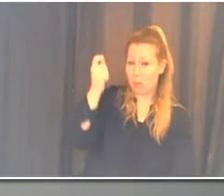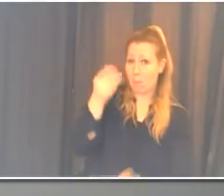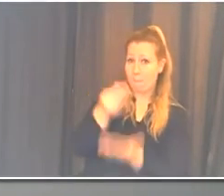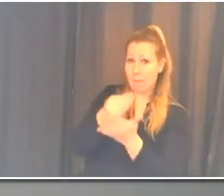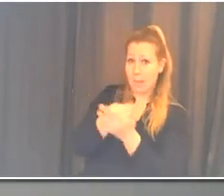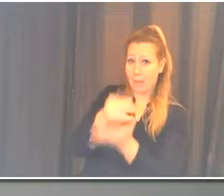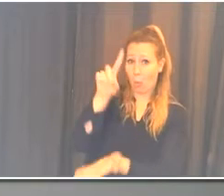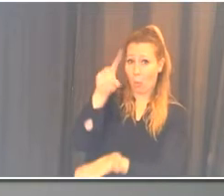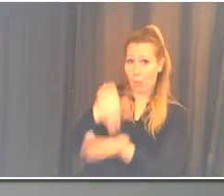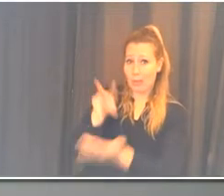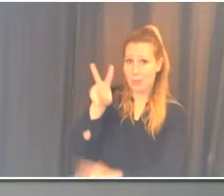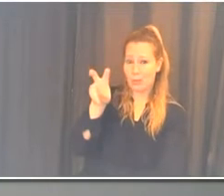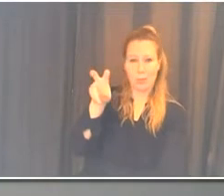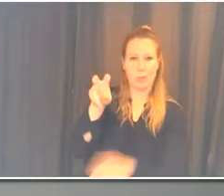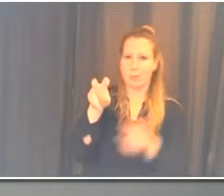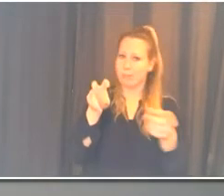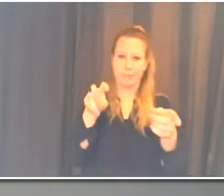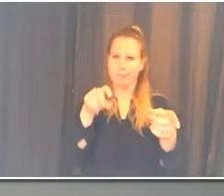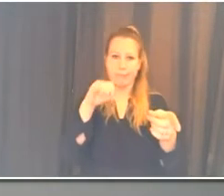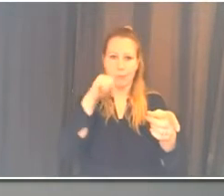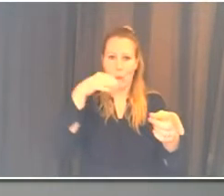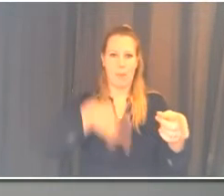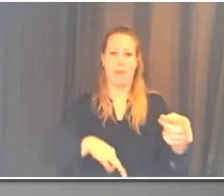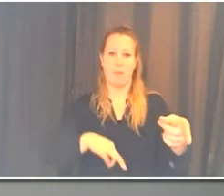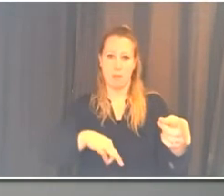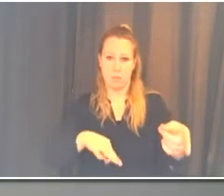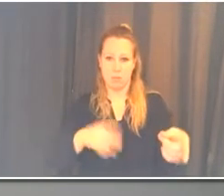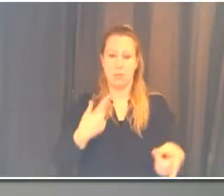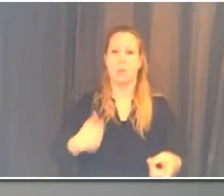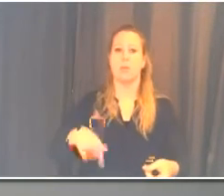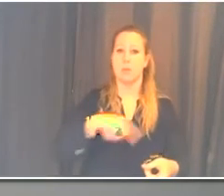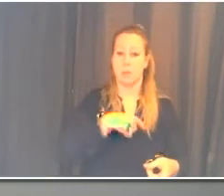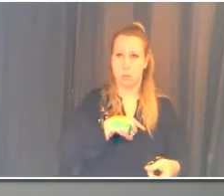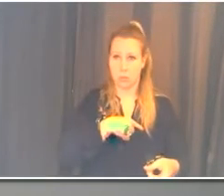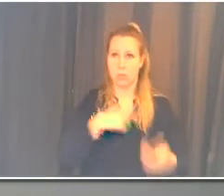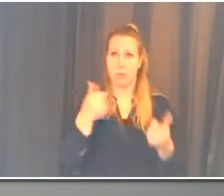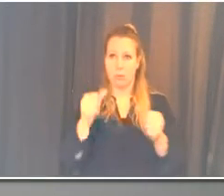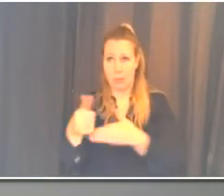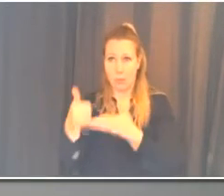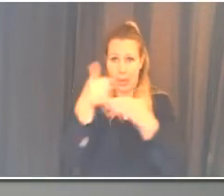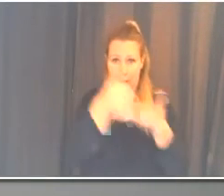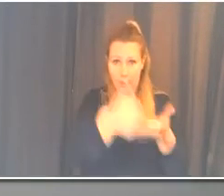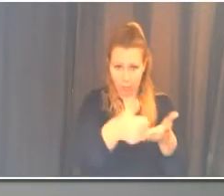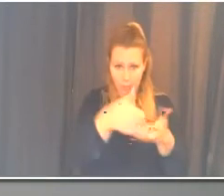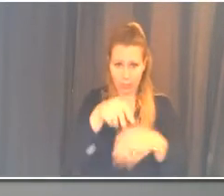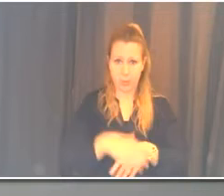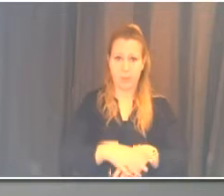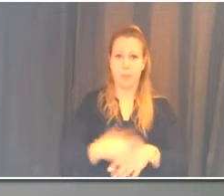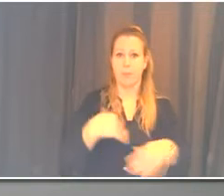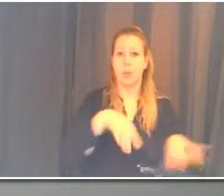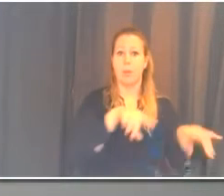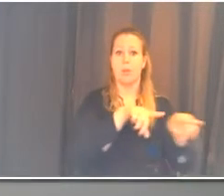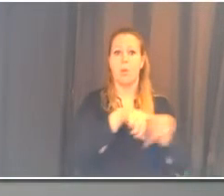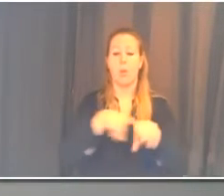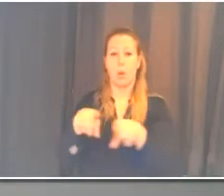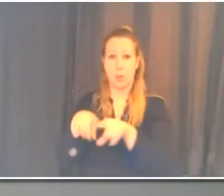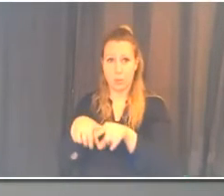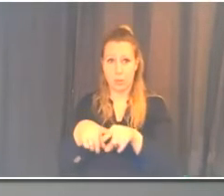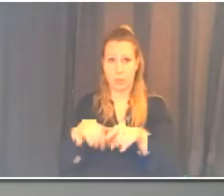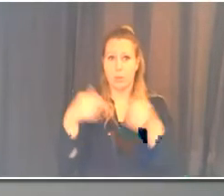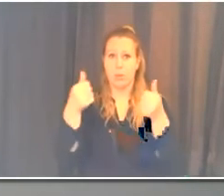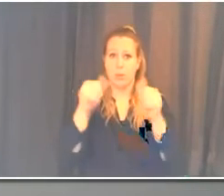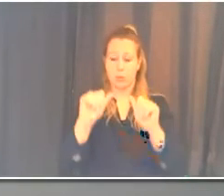are you know very proud of the fact that folks have really been shifting to to meet the needs because we're really seeing